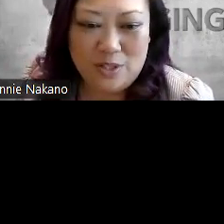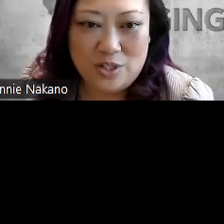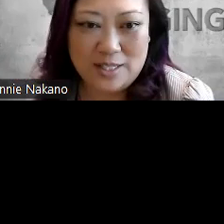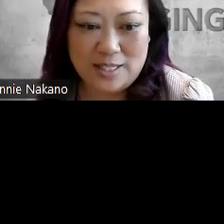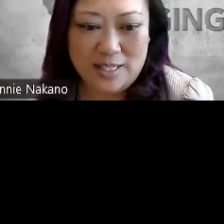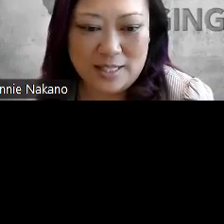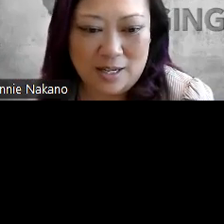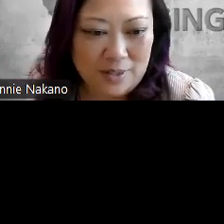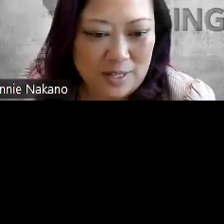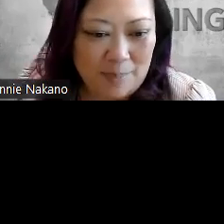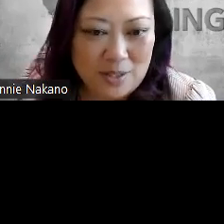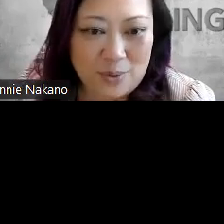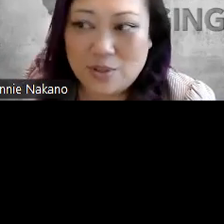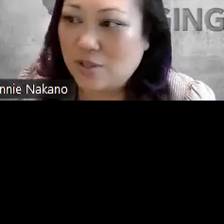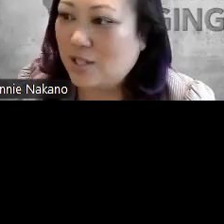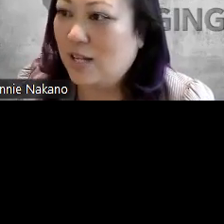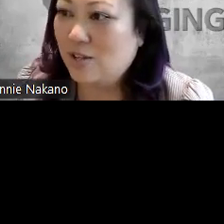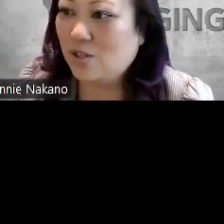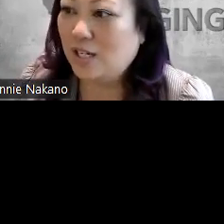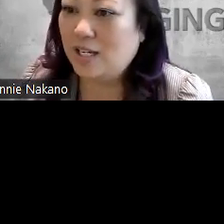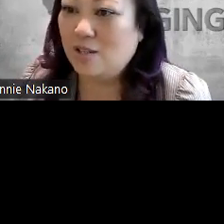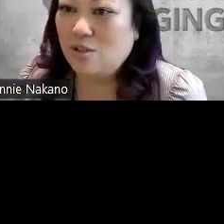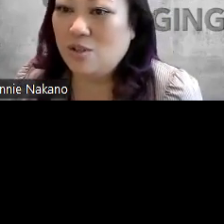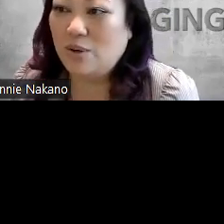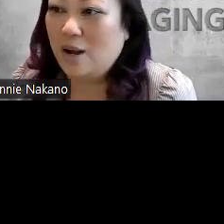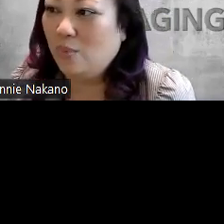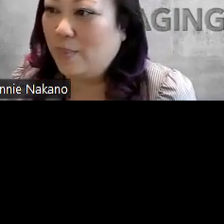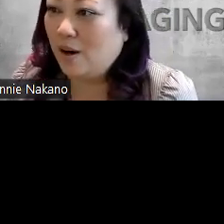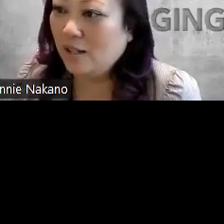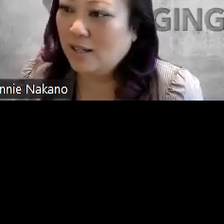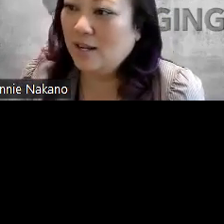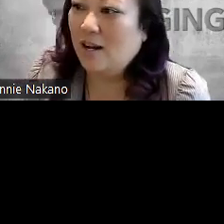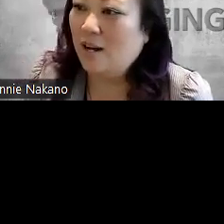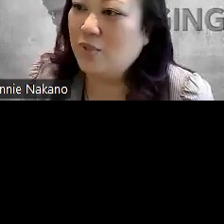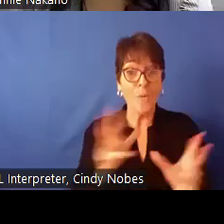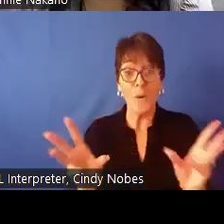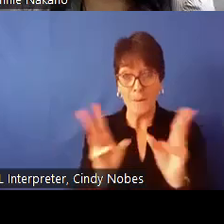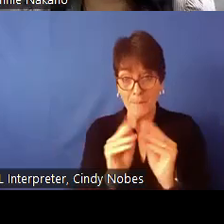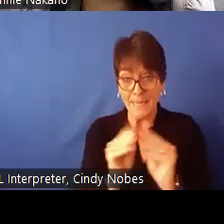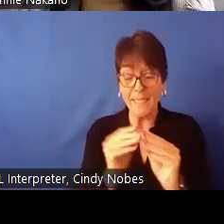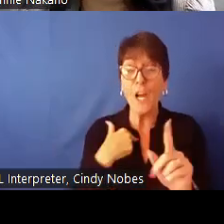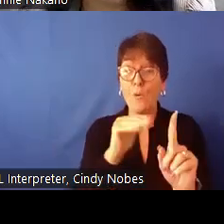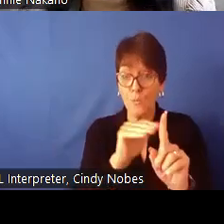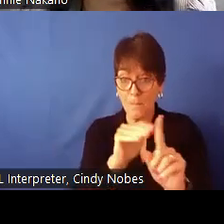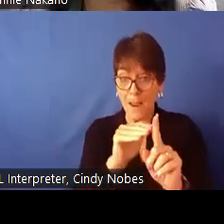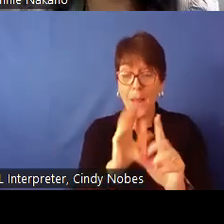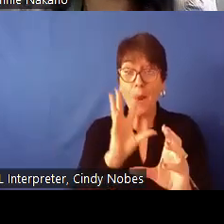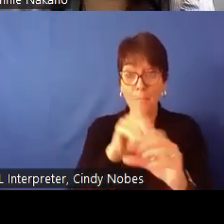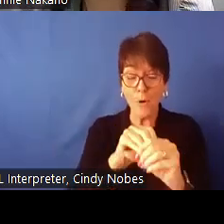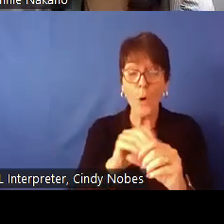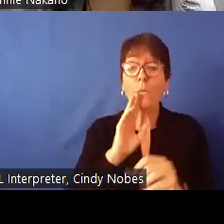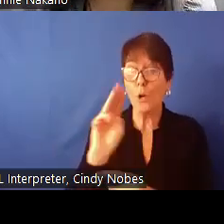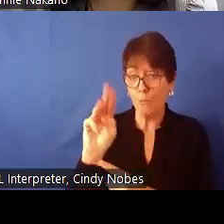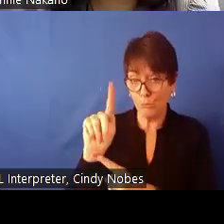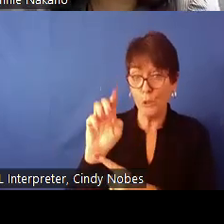few logistics off the top as folks are still entering into our webinar. So reminder, participants will be muted during